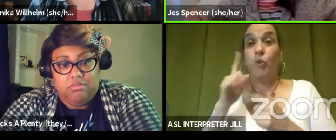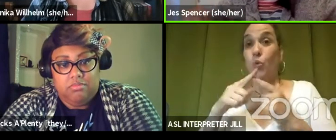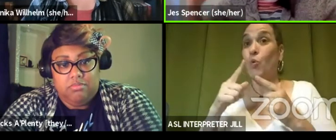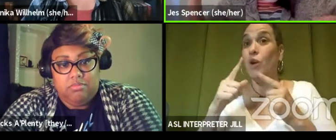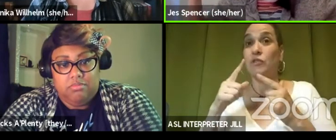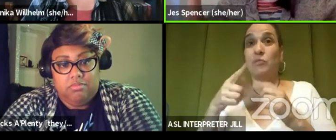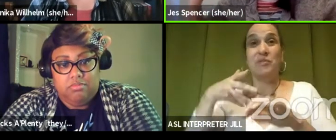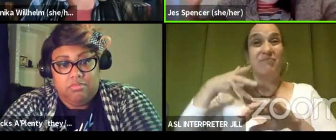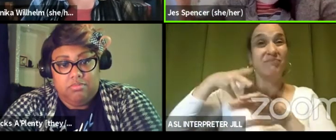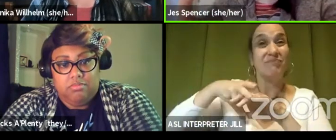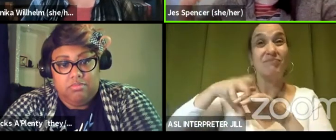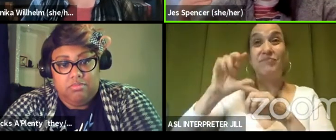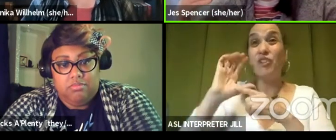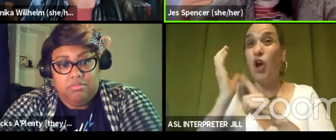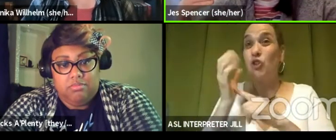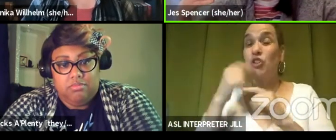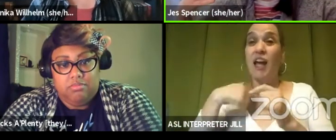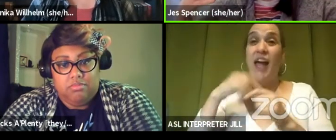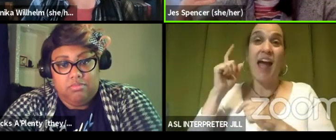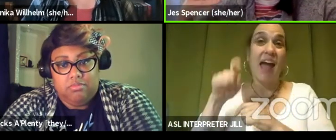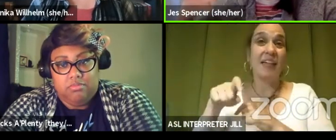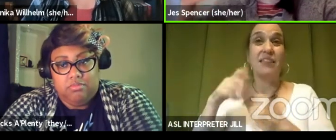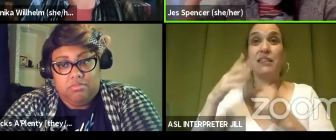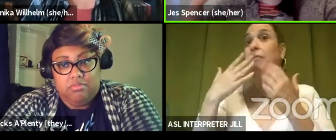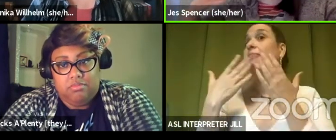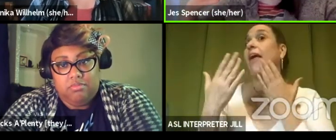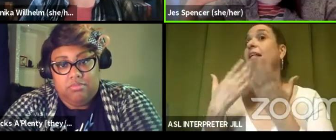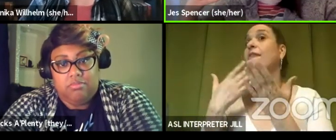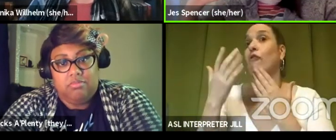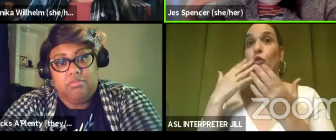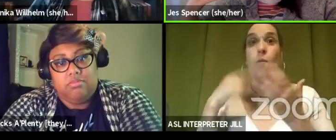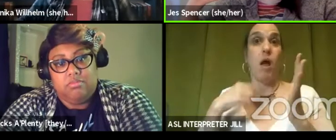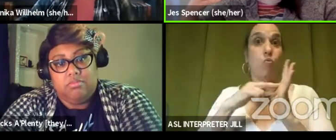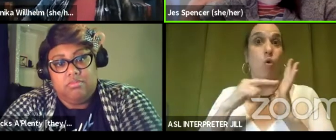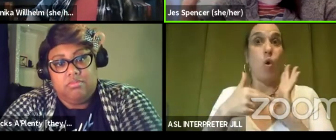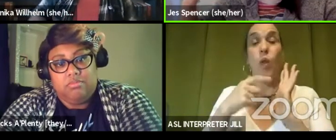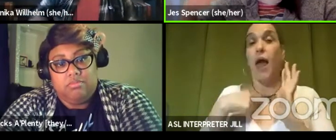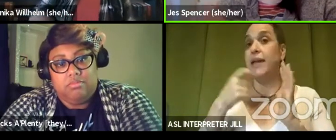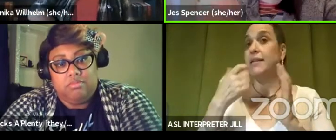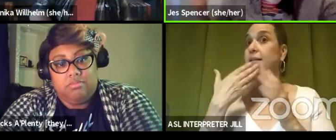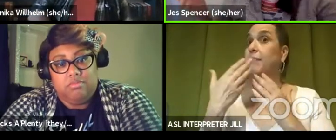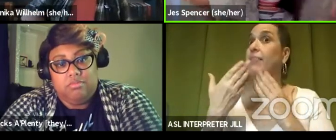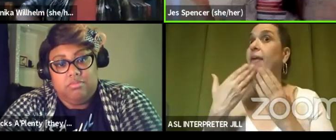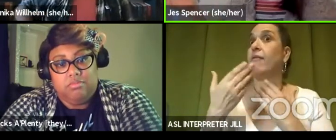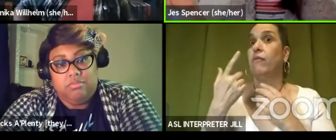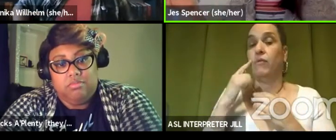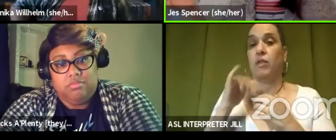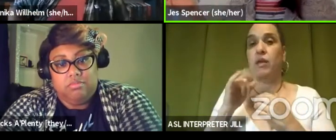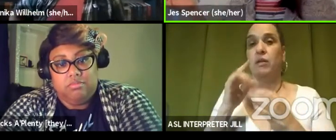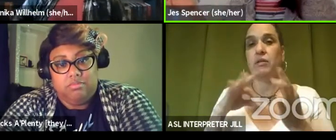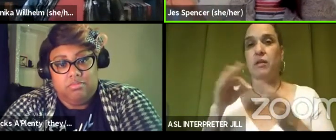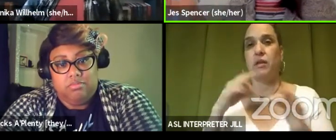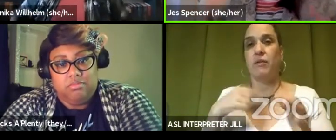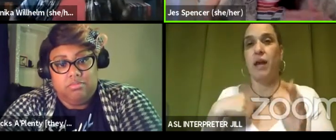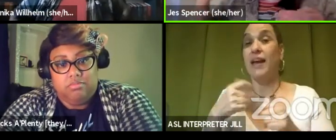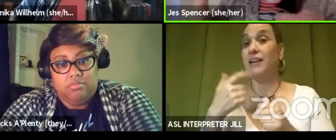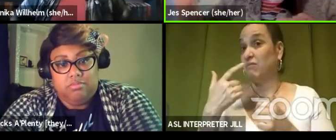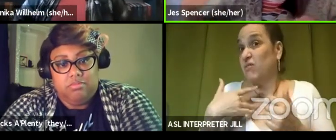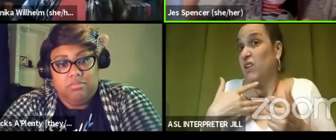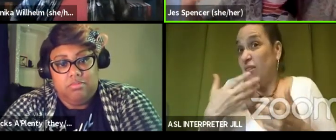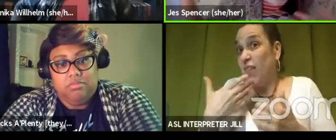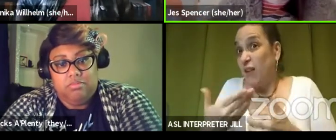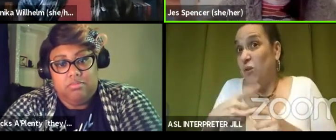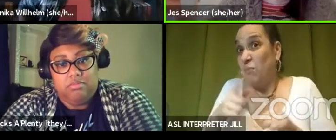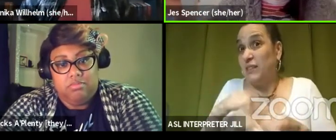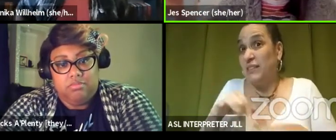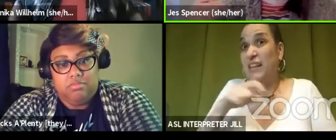of, I need to be grateful, right? I need to be grateful to get ahead, rather than I could be thankful that I'm here and still tell